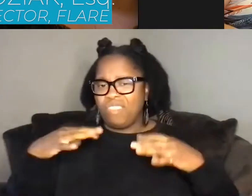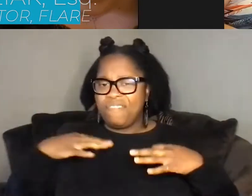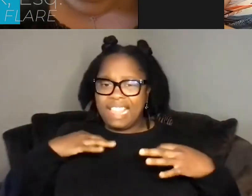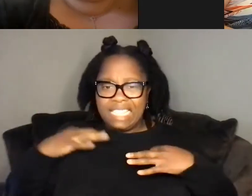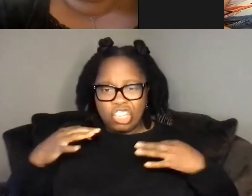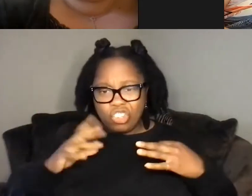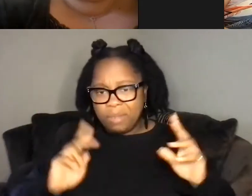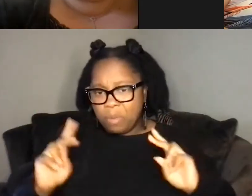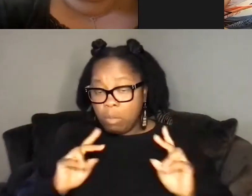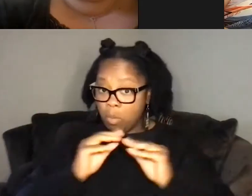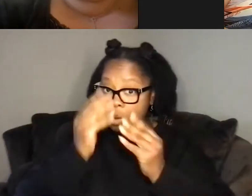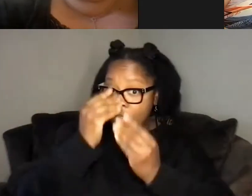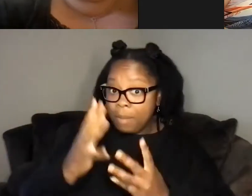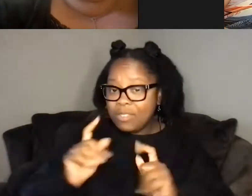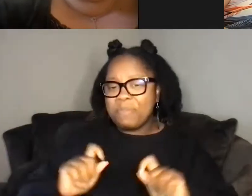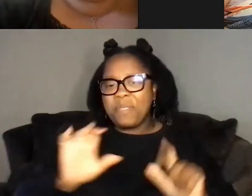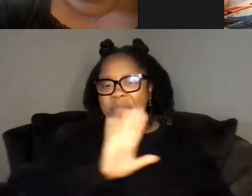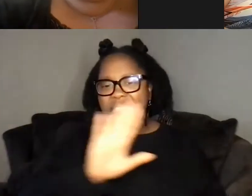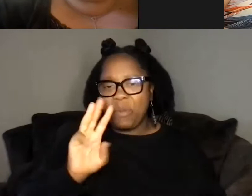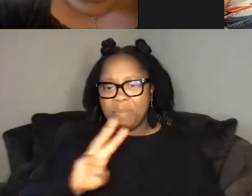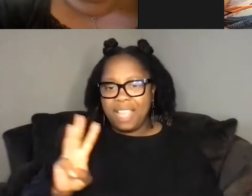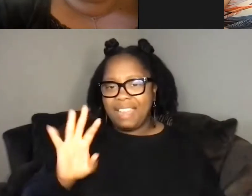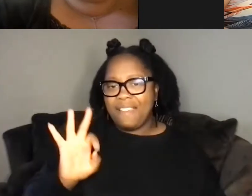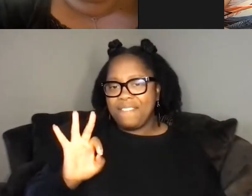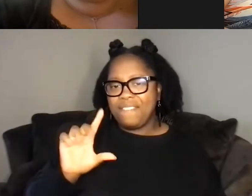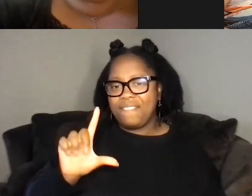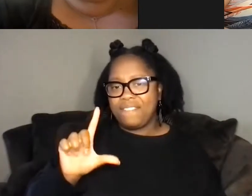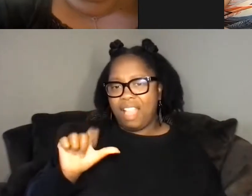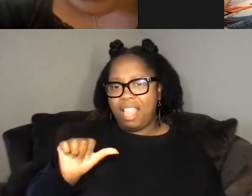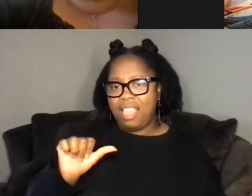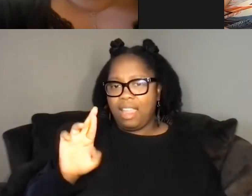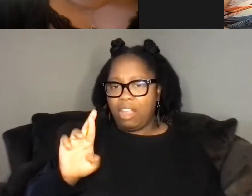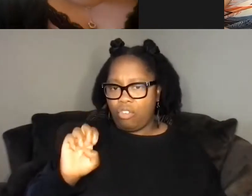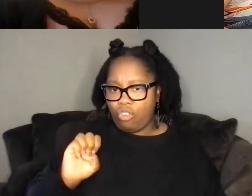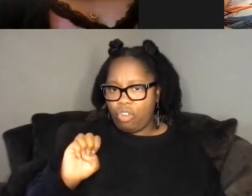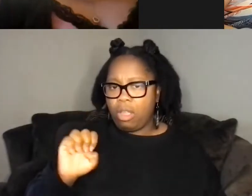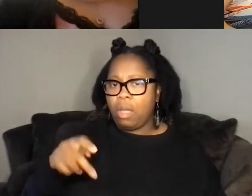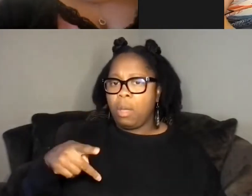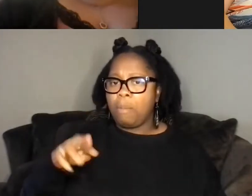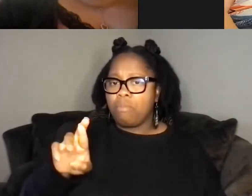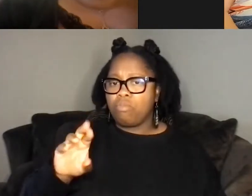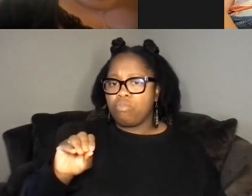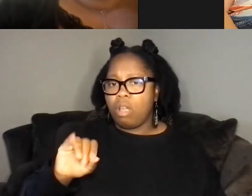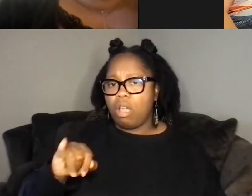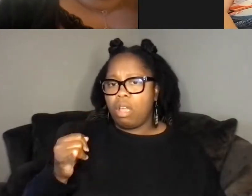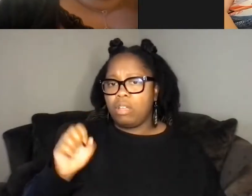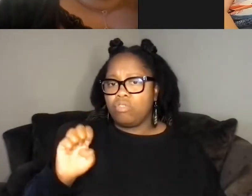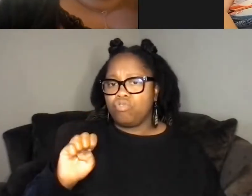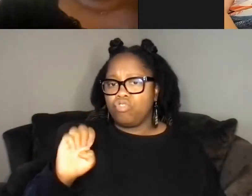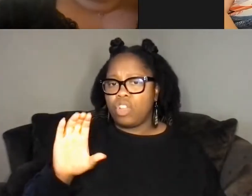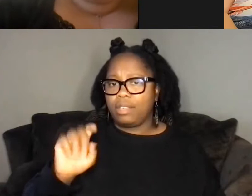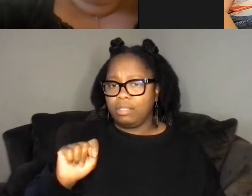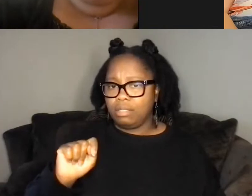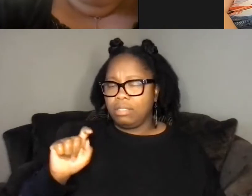information, you can visit their website, which is FLAIR Project, FLARE project.org.